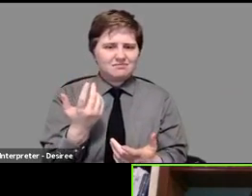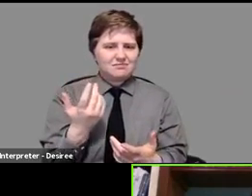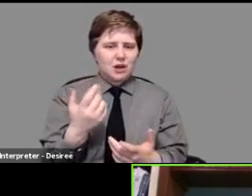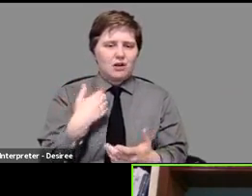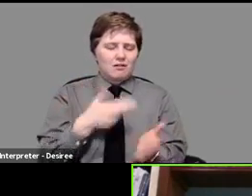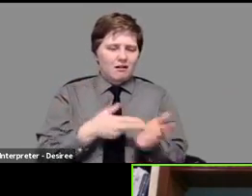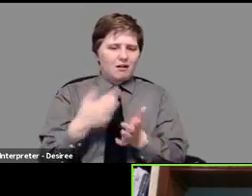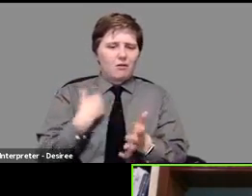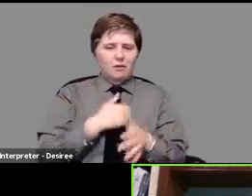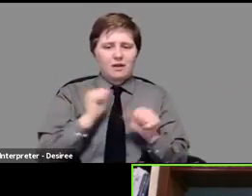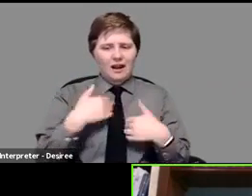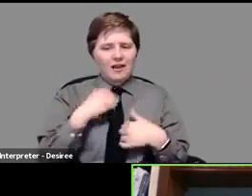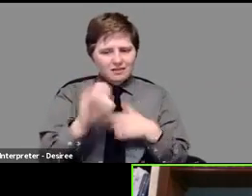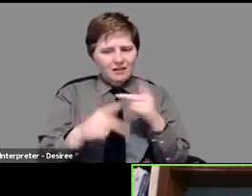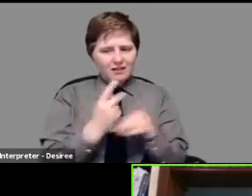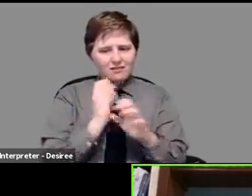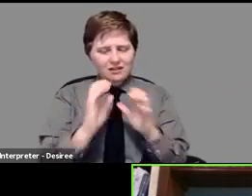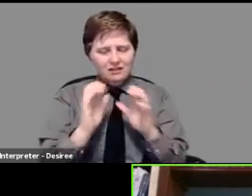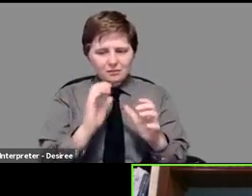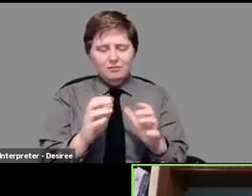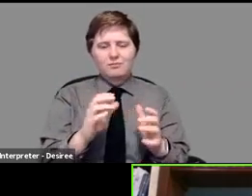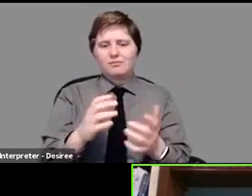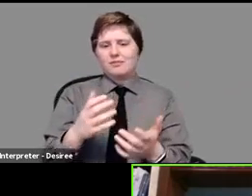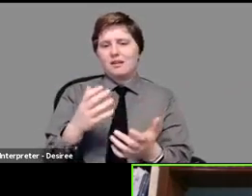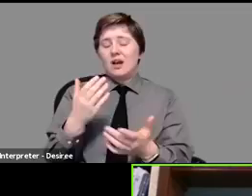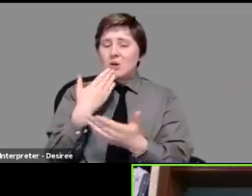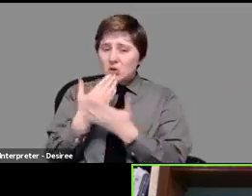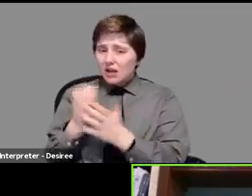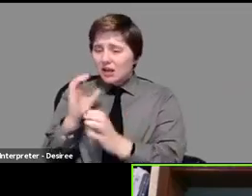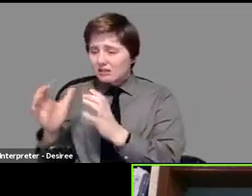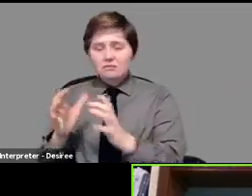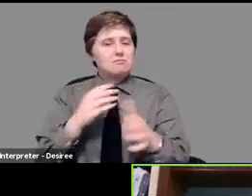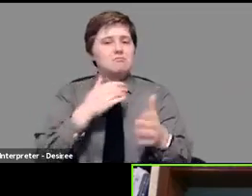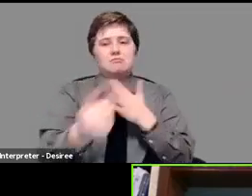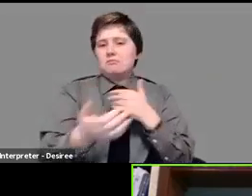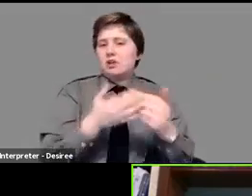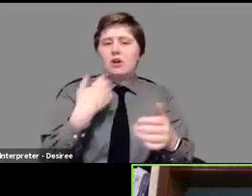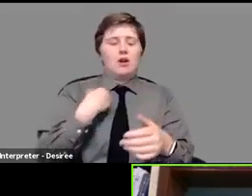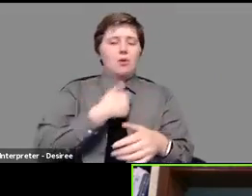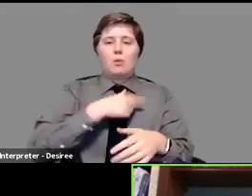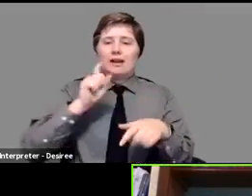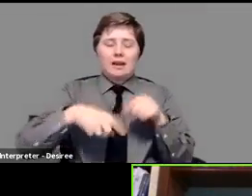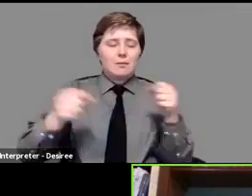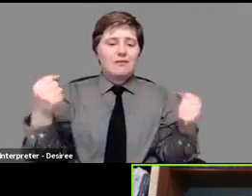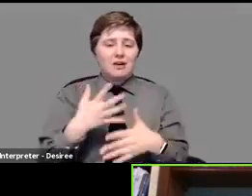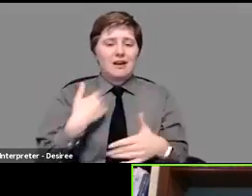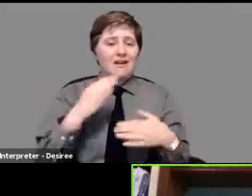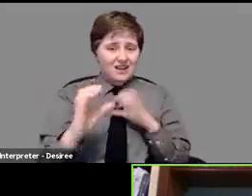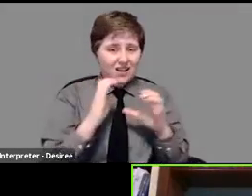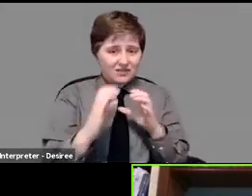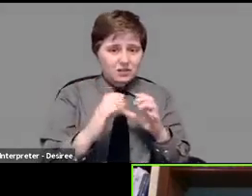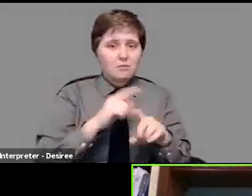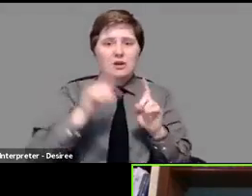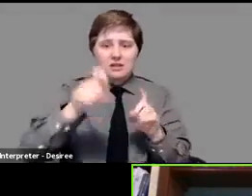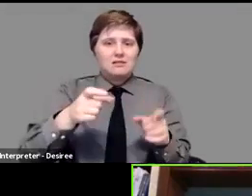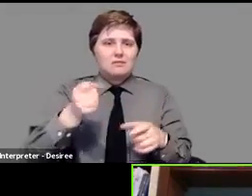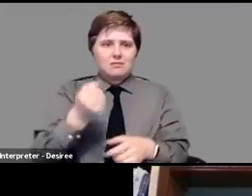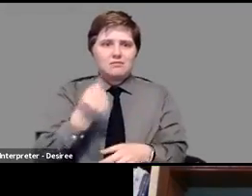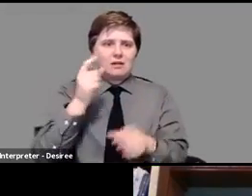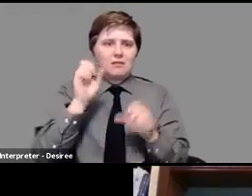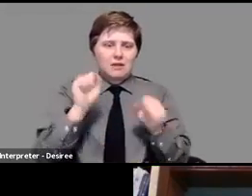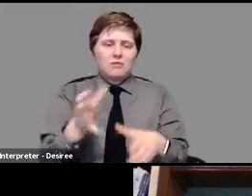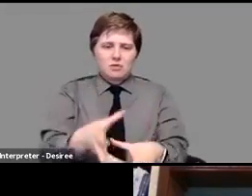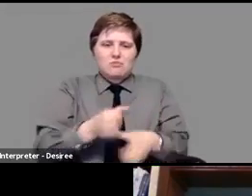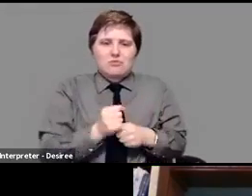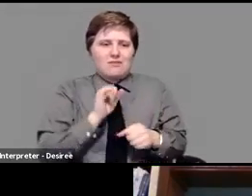that difficult conversation as well as a good conversation. We can't be afraid to do that. More importantly, the business owner has to be willing to receive it. Yeah,